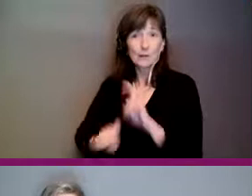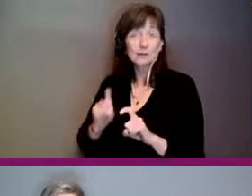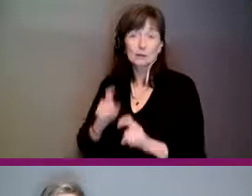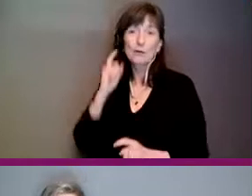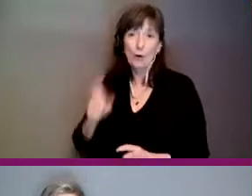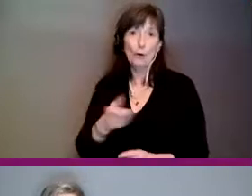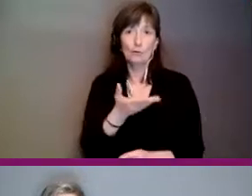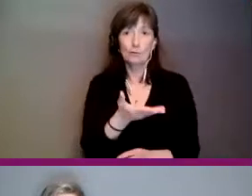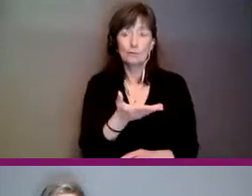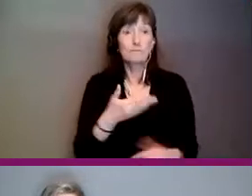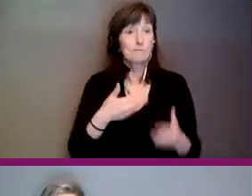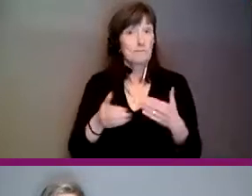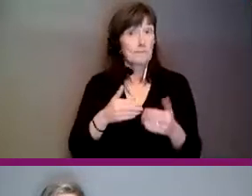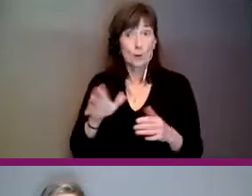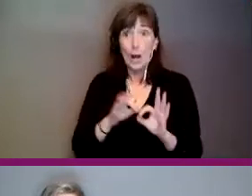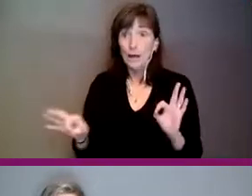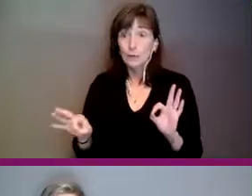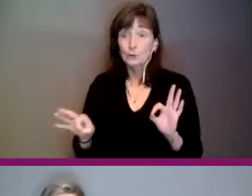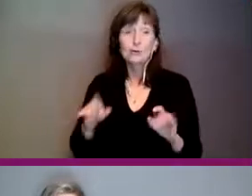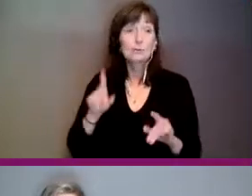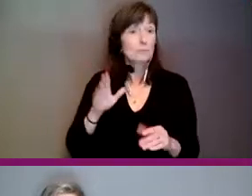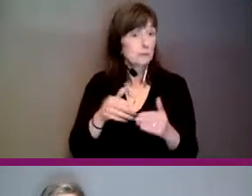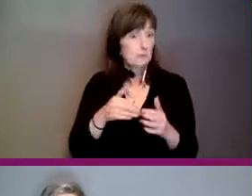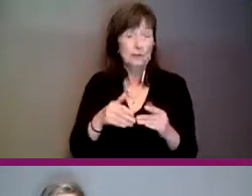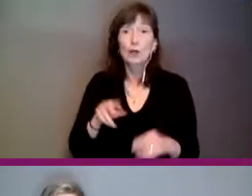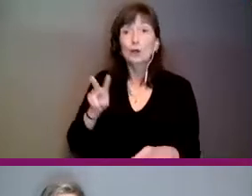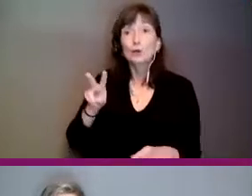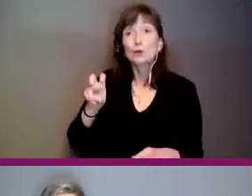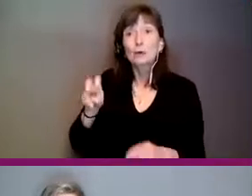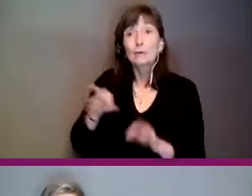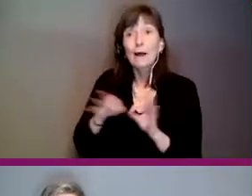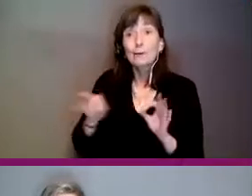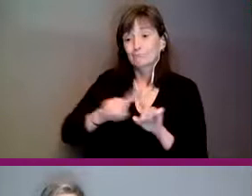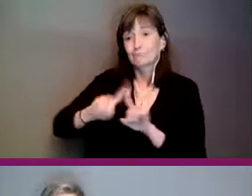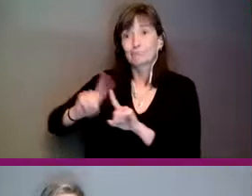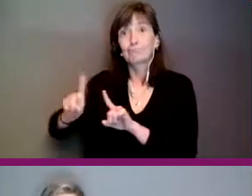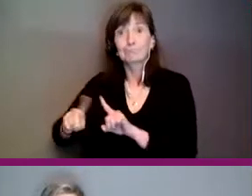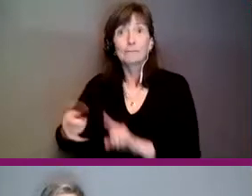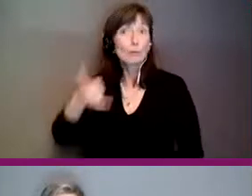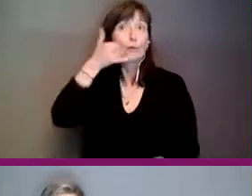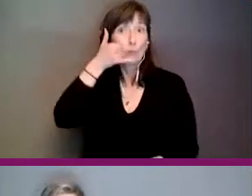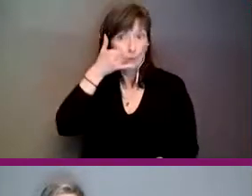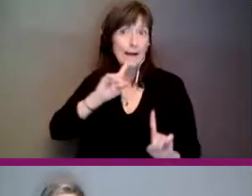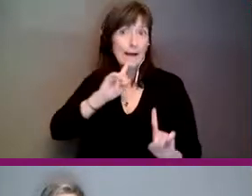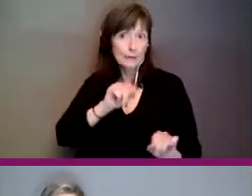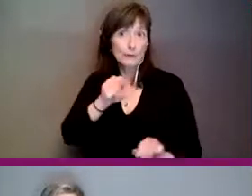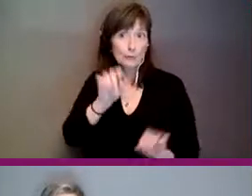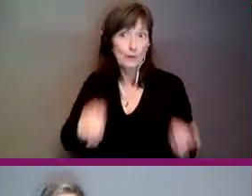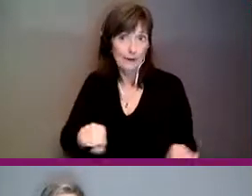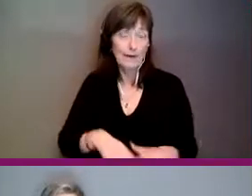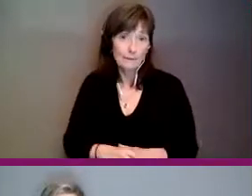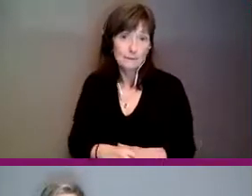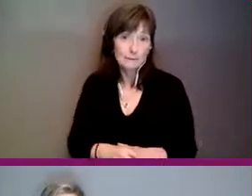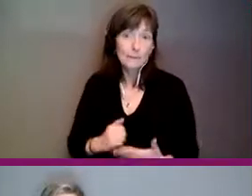what language you have. There are over 200 languages represented there, so you can get help. You can